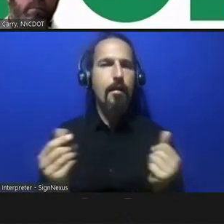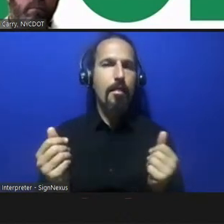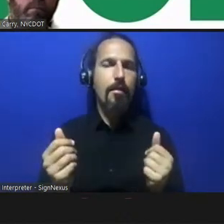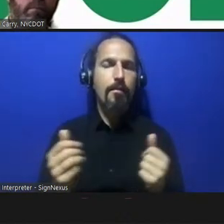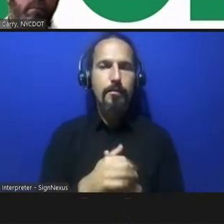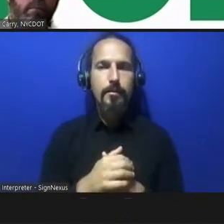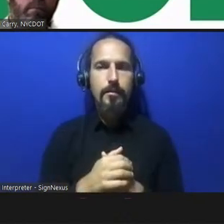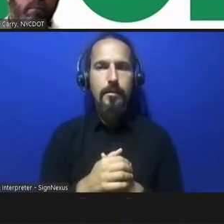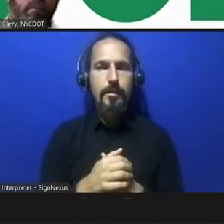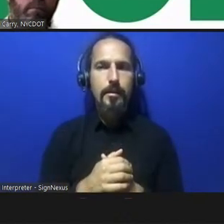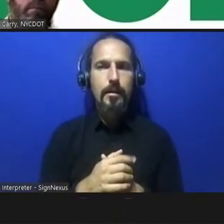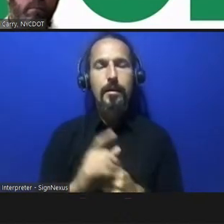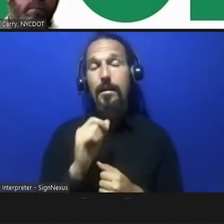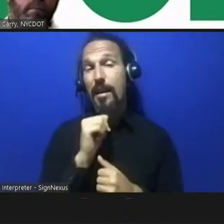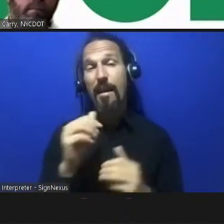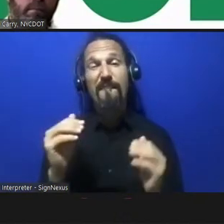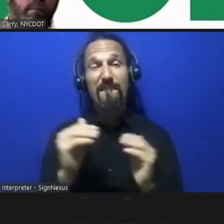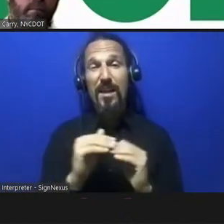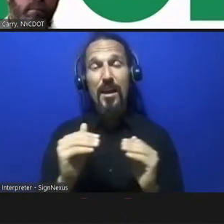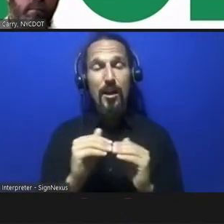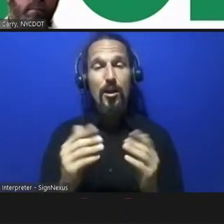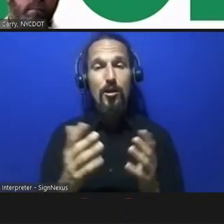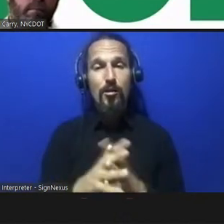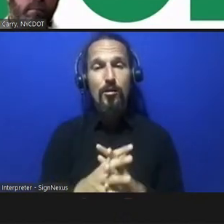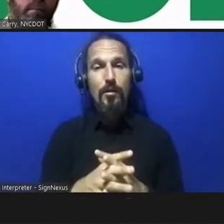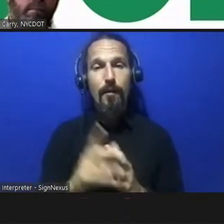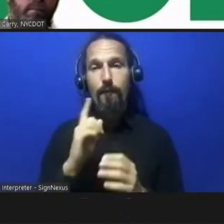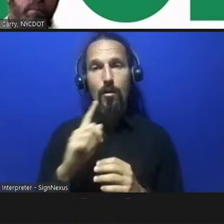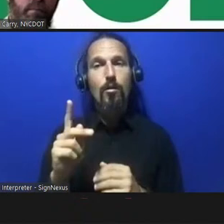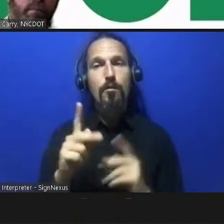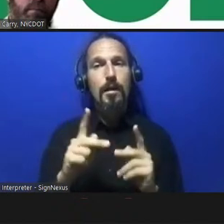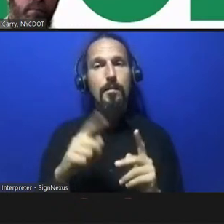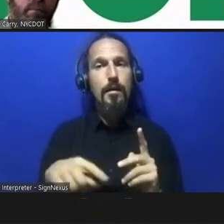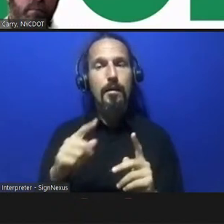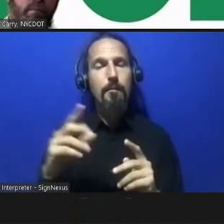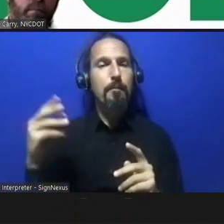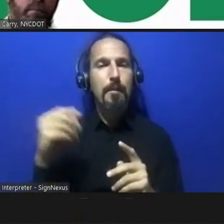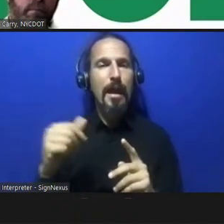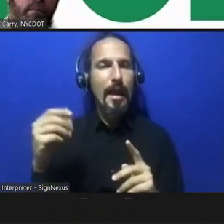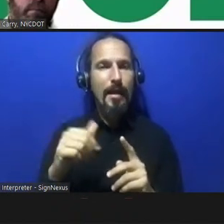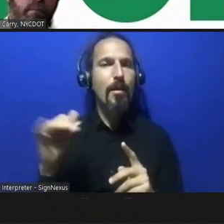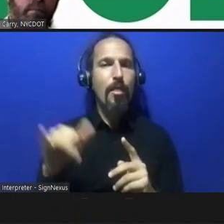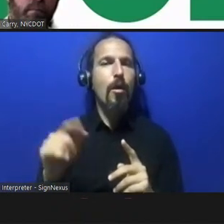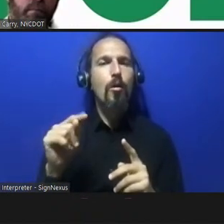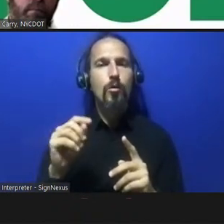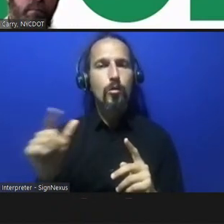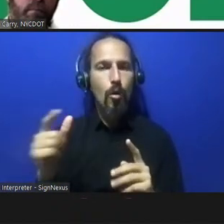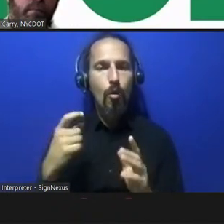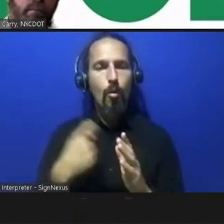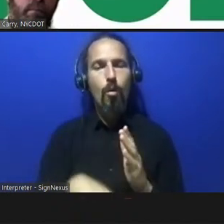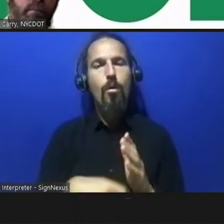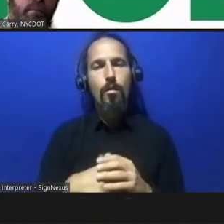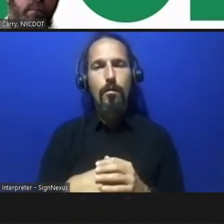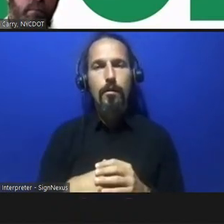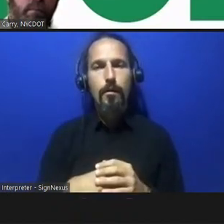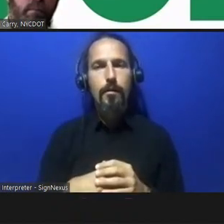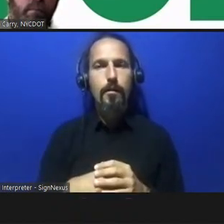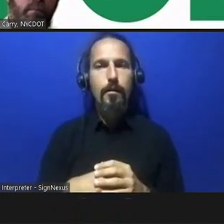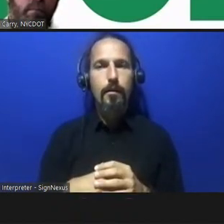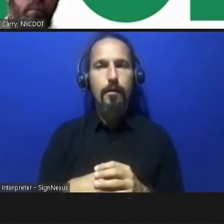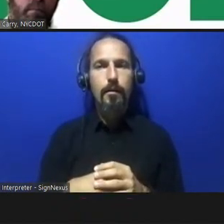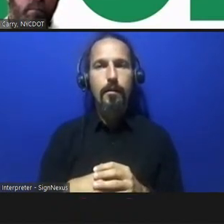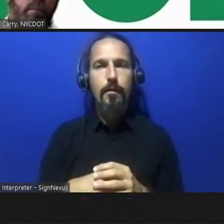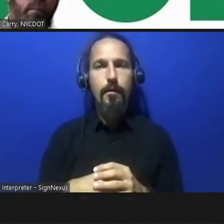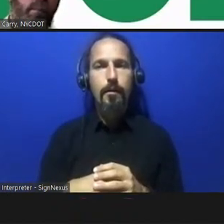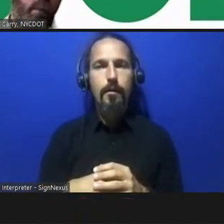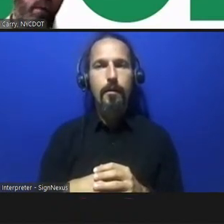um and it's really unfair i think for people to be paying that toll for all the the